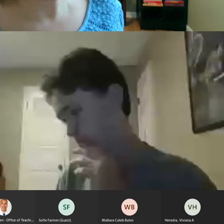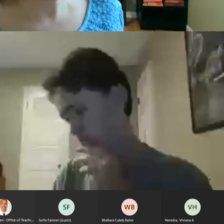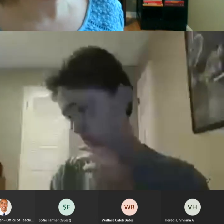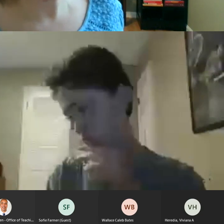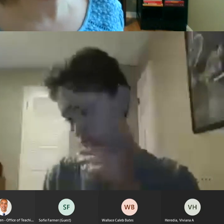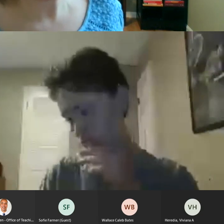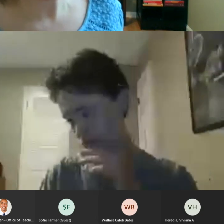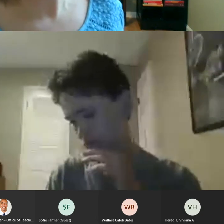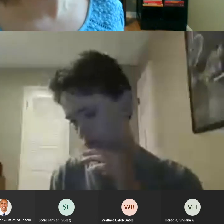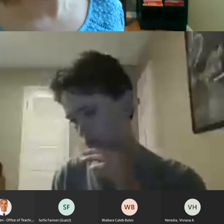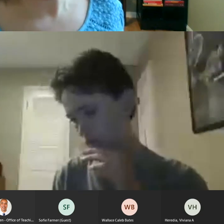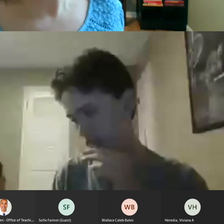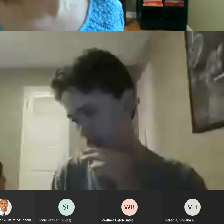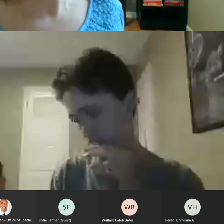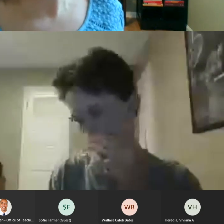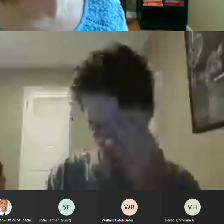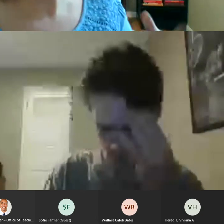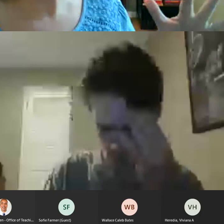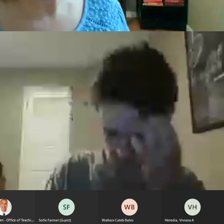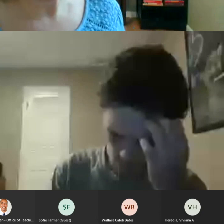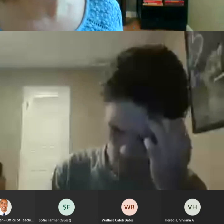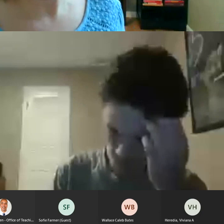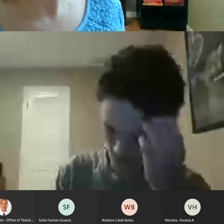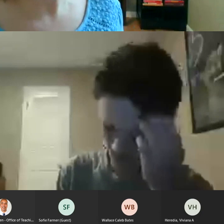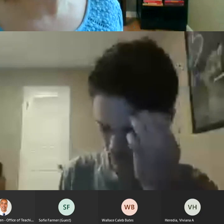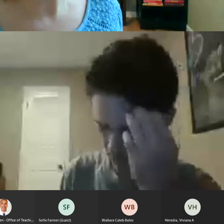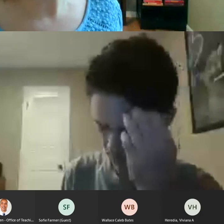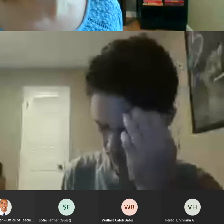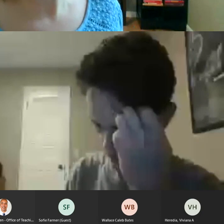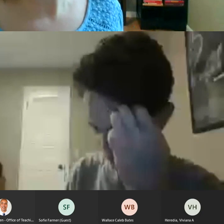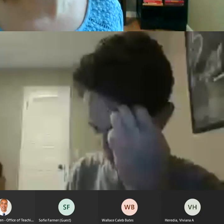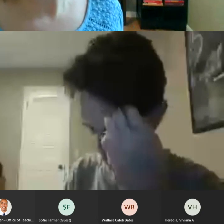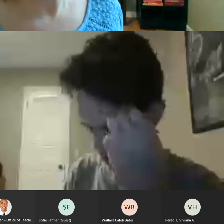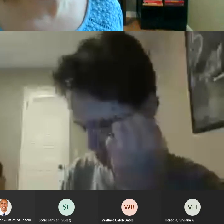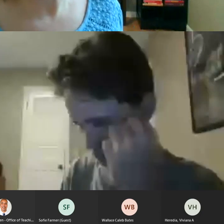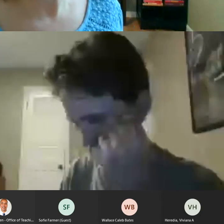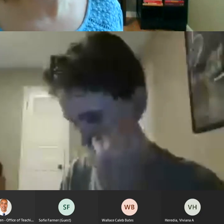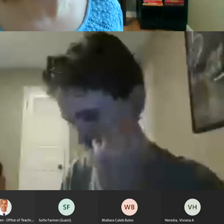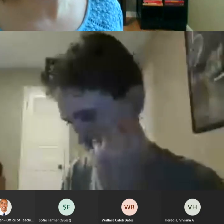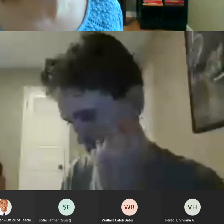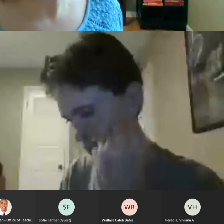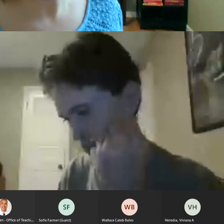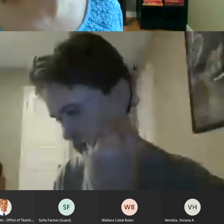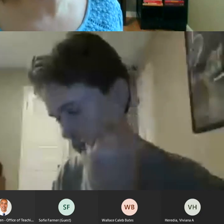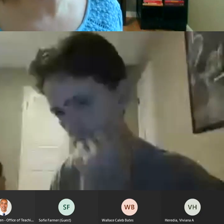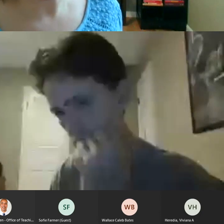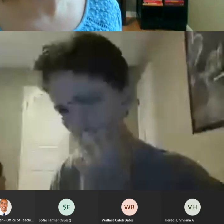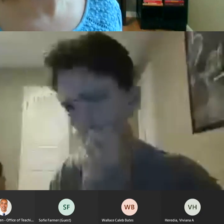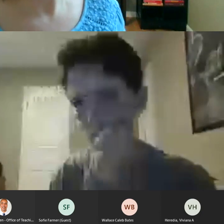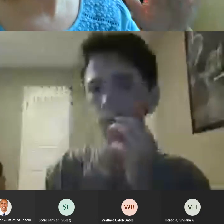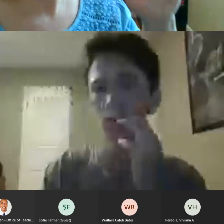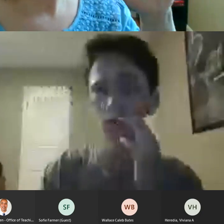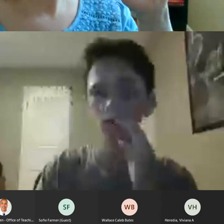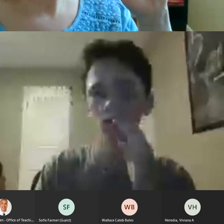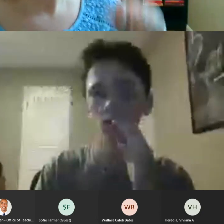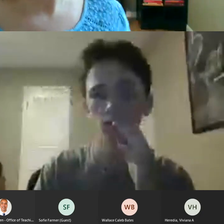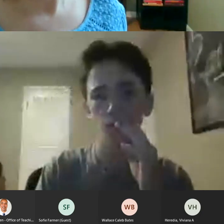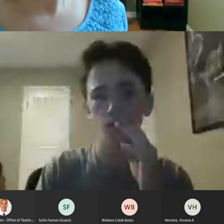Kentucky School for the Deaf. We look forward to working with you next time. And we will see you on August